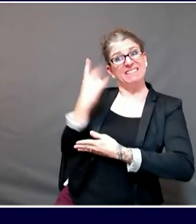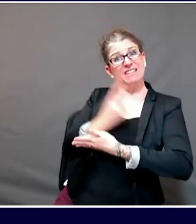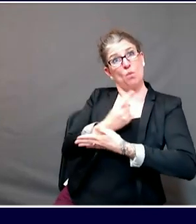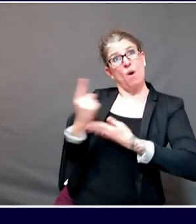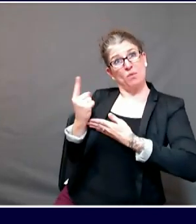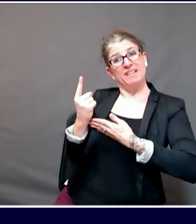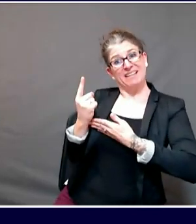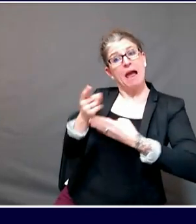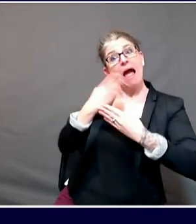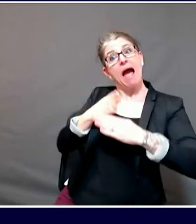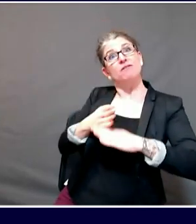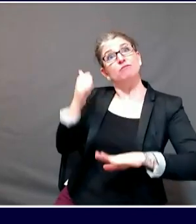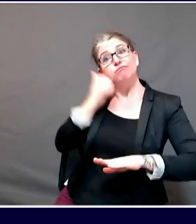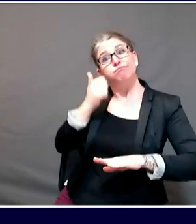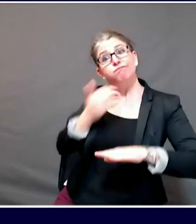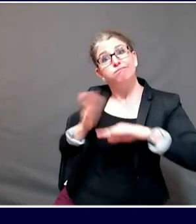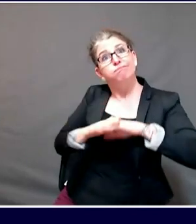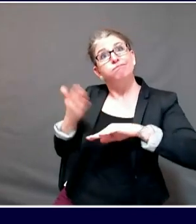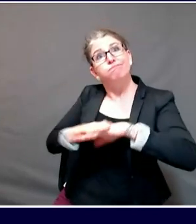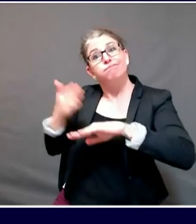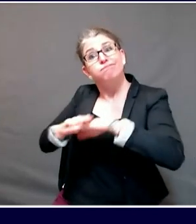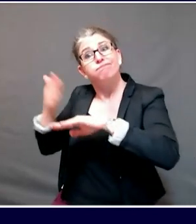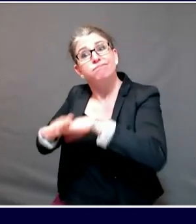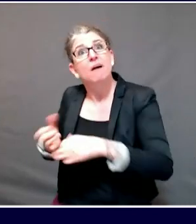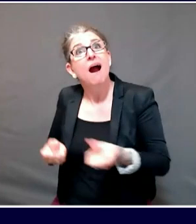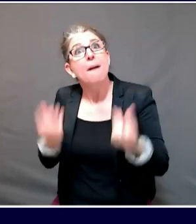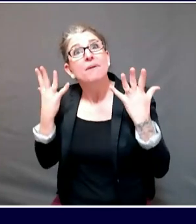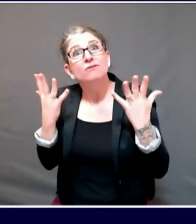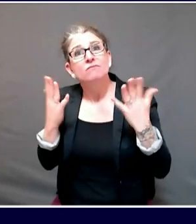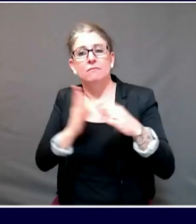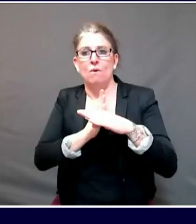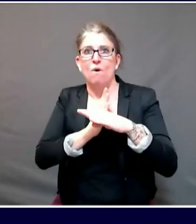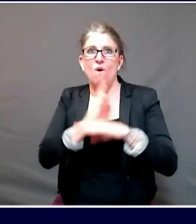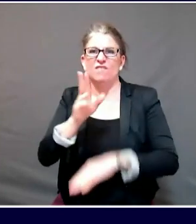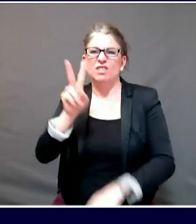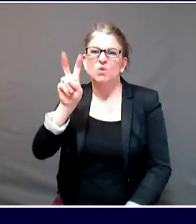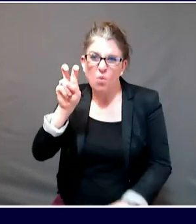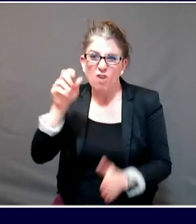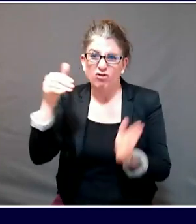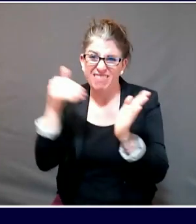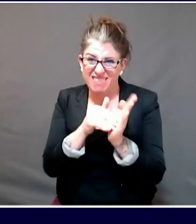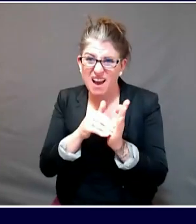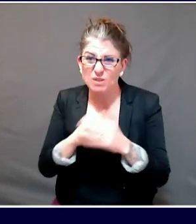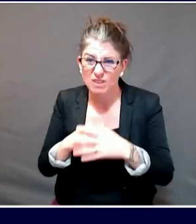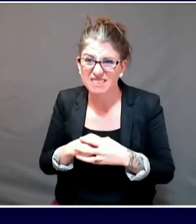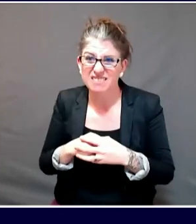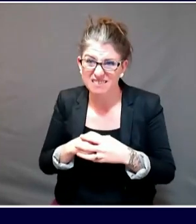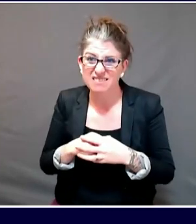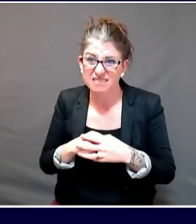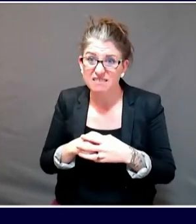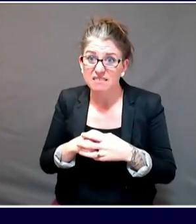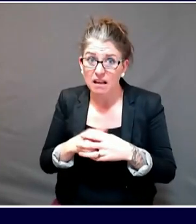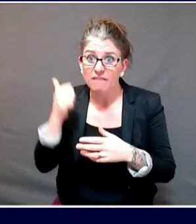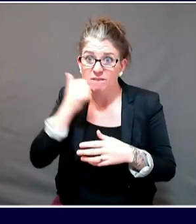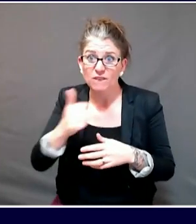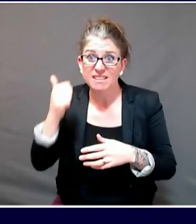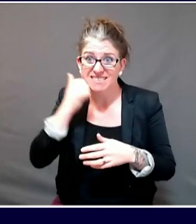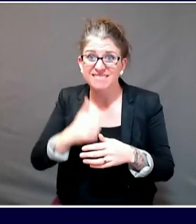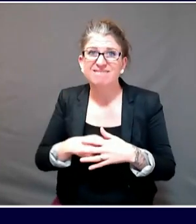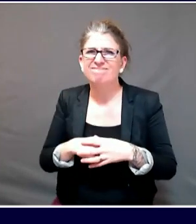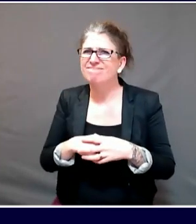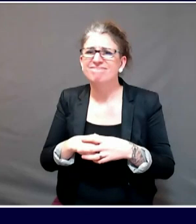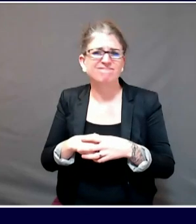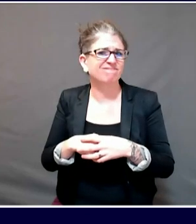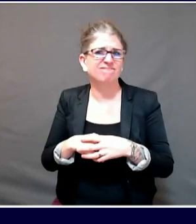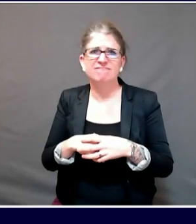the average just 2 weeks ago. This news comes on a day when the United States as a country will